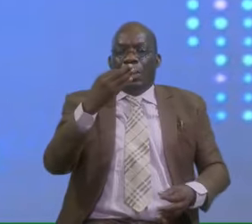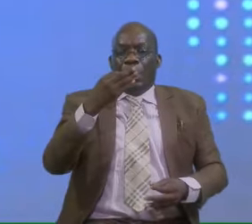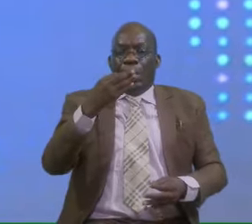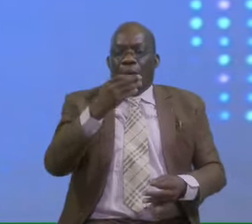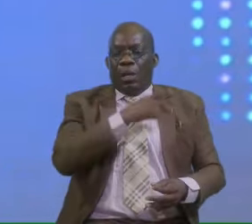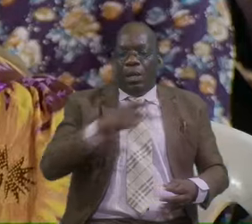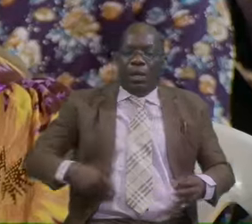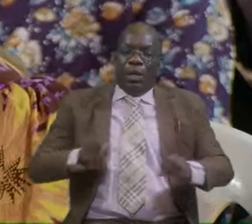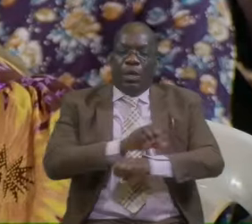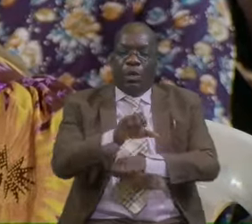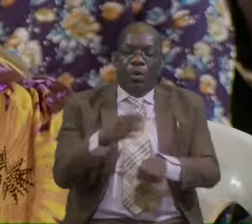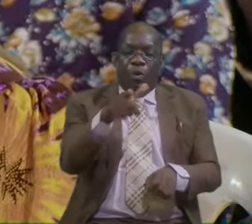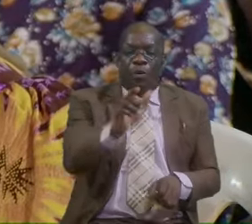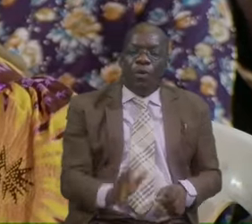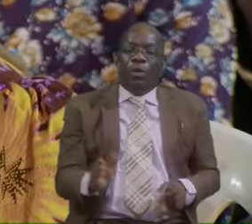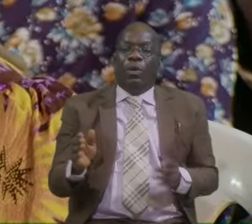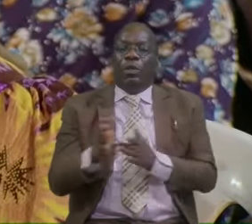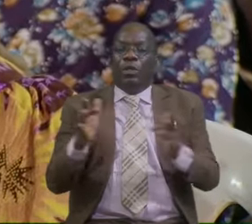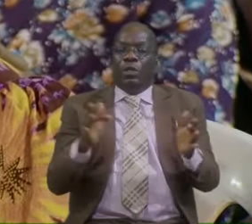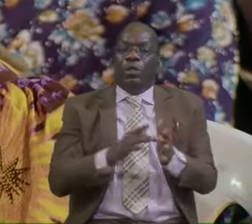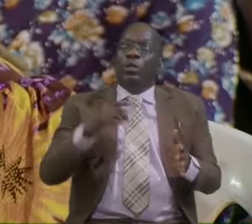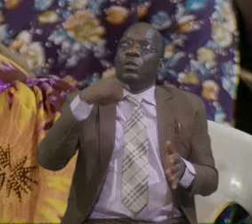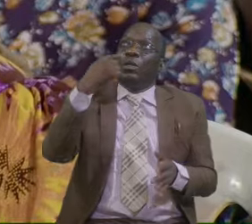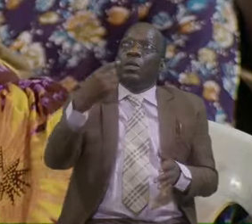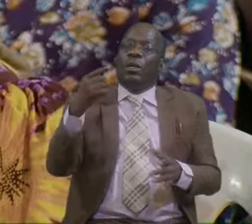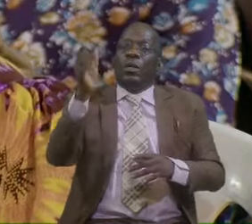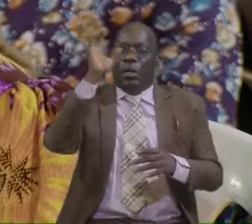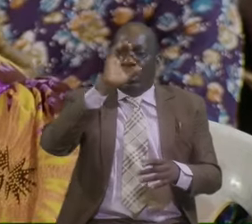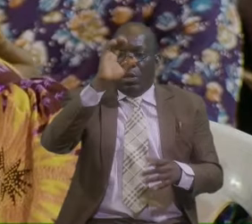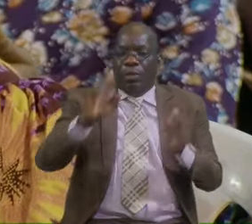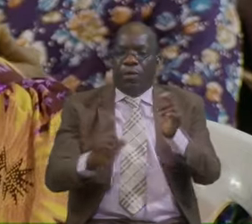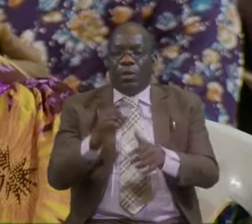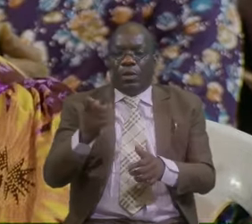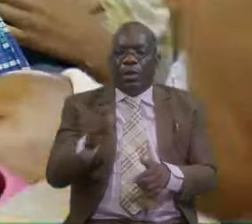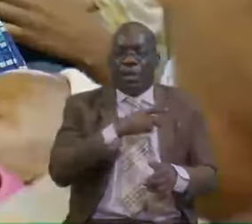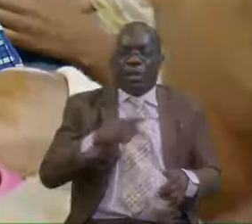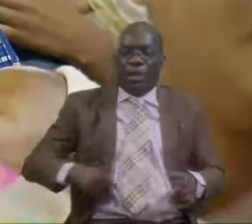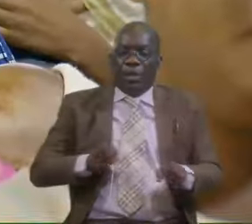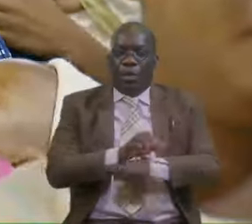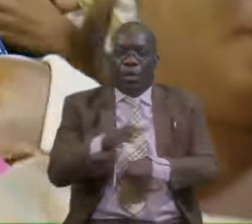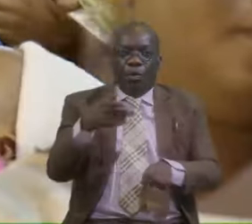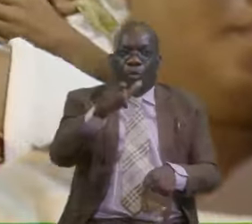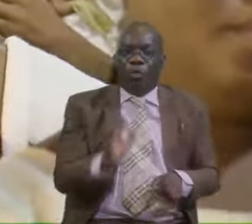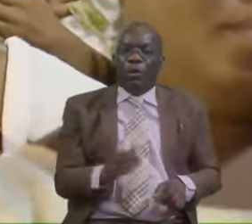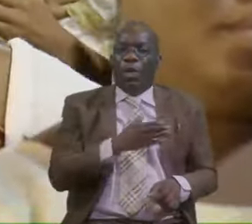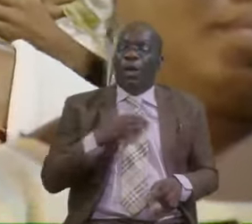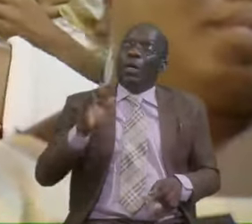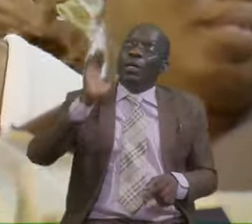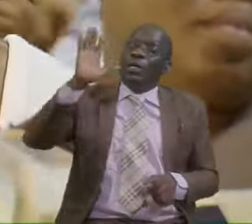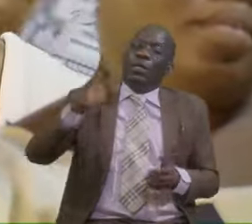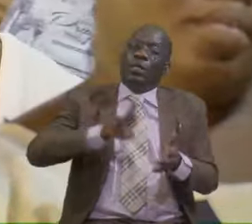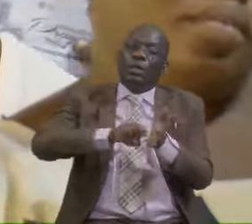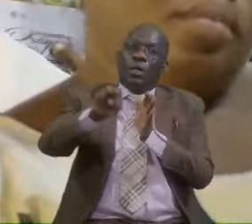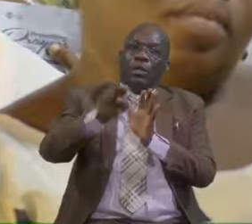And Jesus says, seek ye first the kingdom of God and in his righteousness, and then all